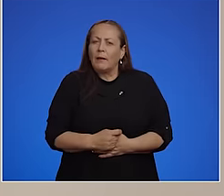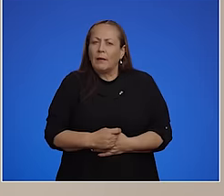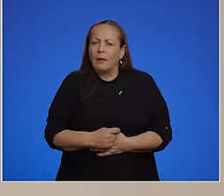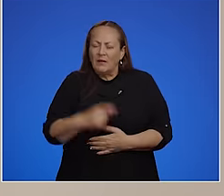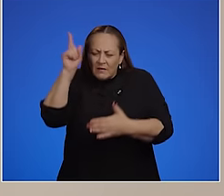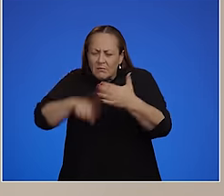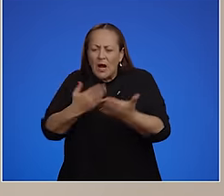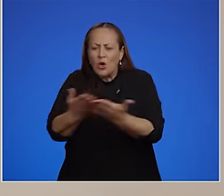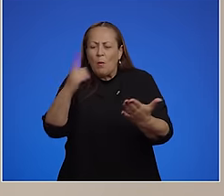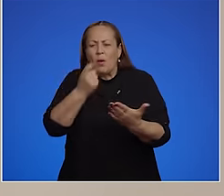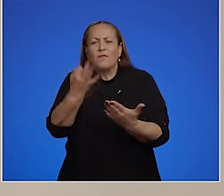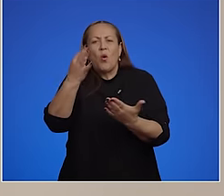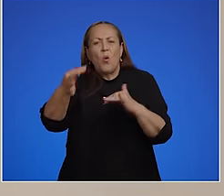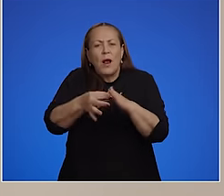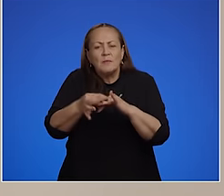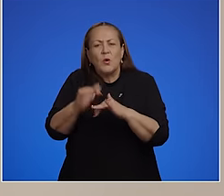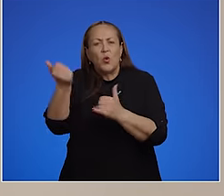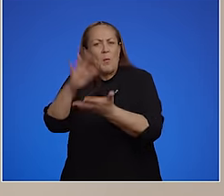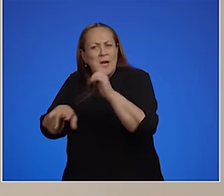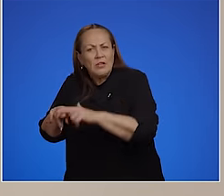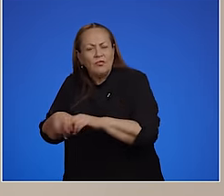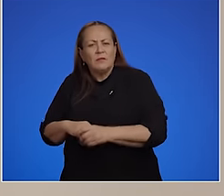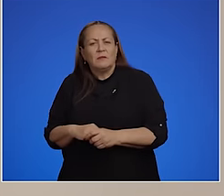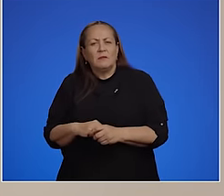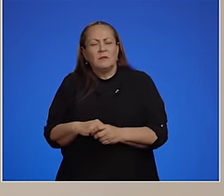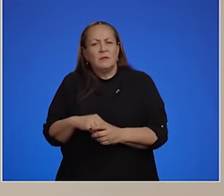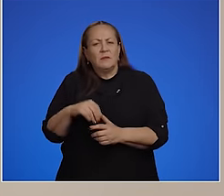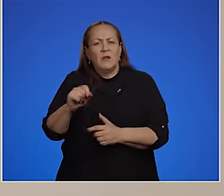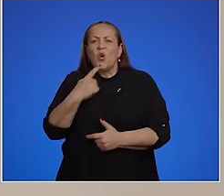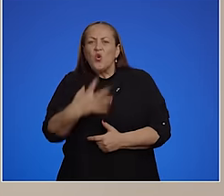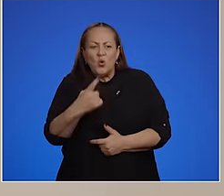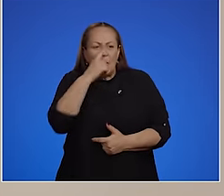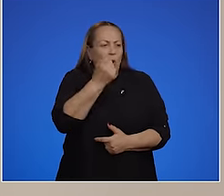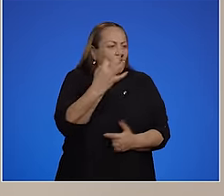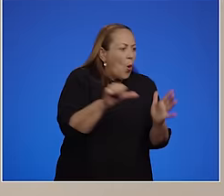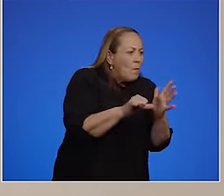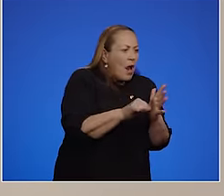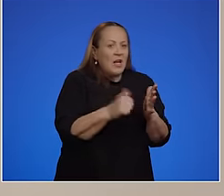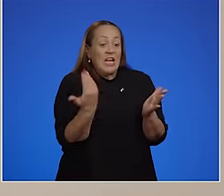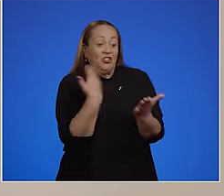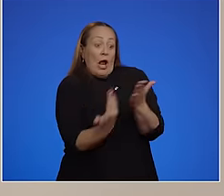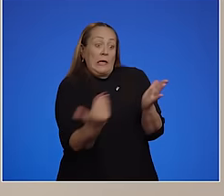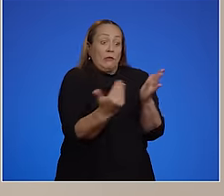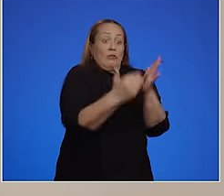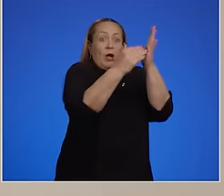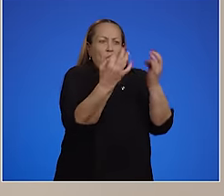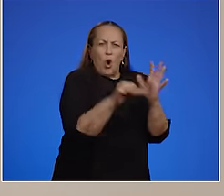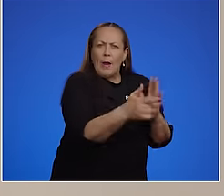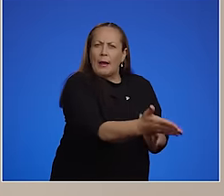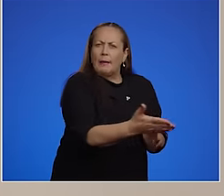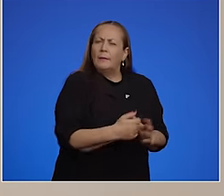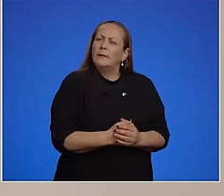orphans. Have we grown out of that? Don't take advantage of people who need money and a loan. Don't charge them interest. Do we do